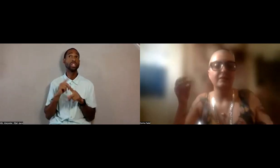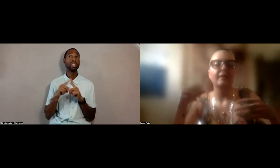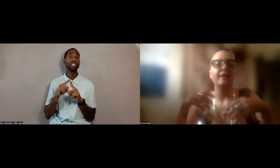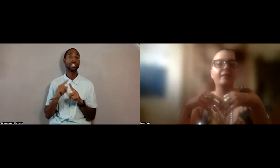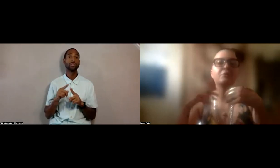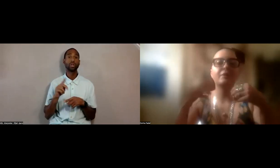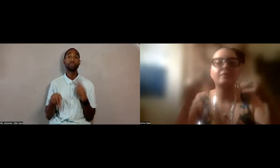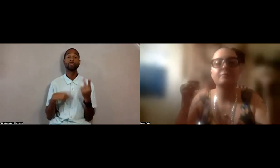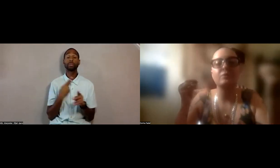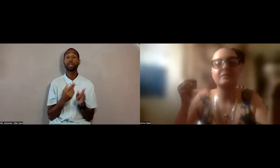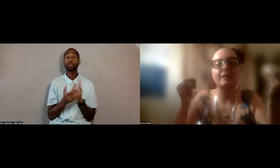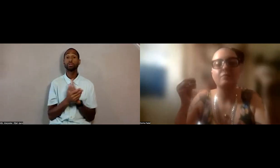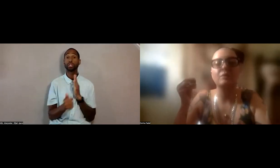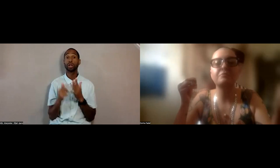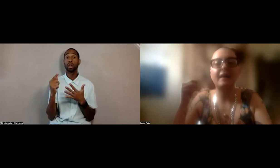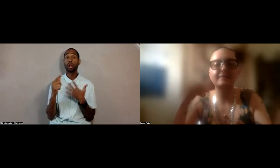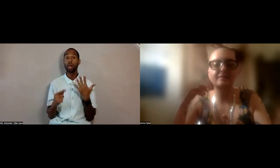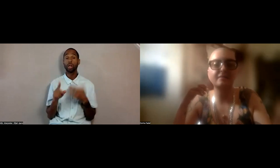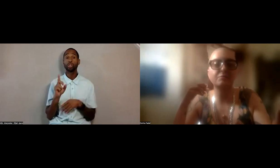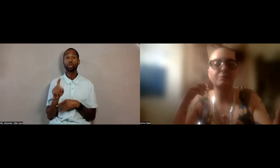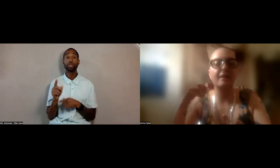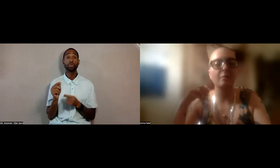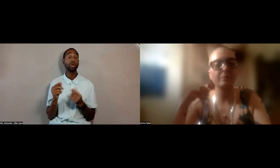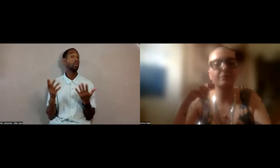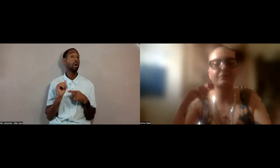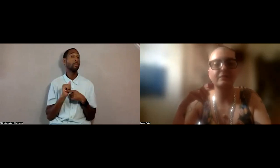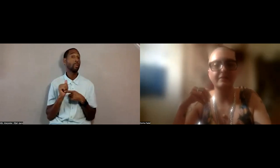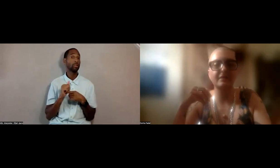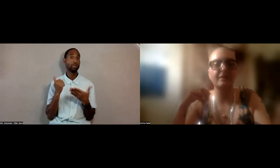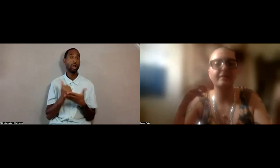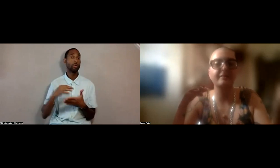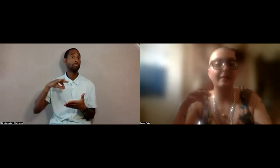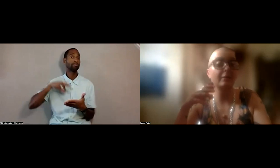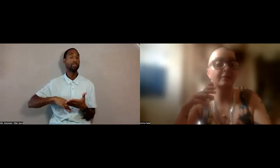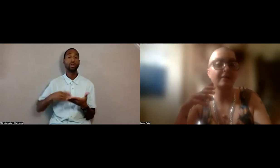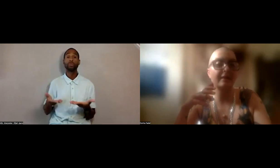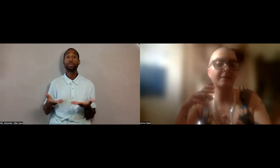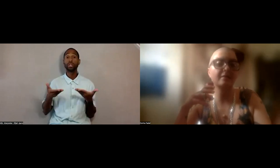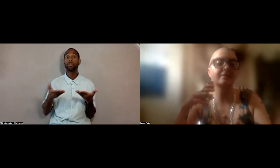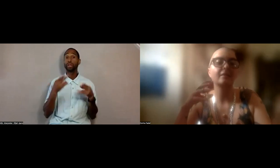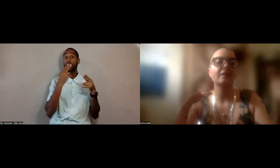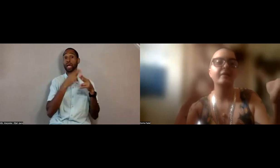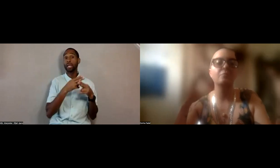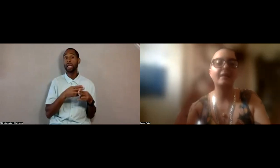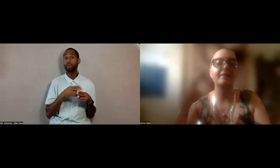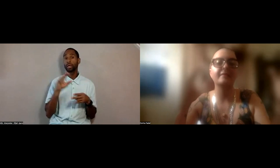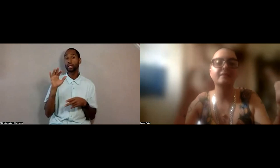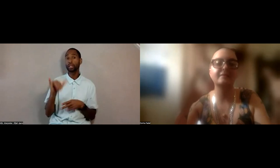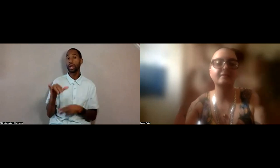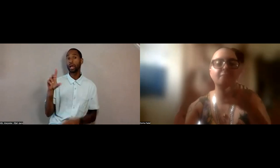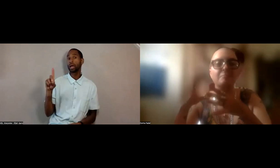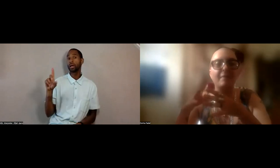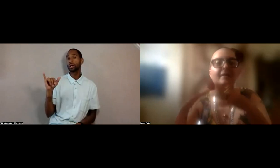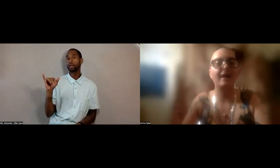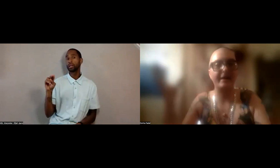levels. And the question was around what practices would be helpful for lifting and naming those dynamics in a way that